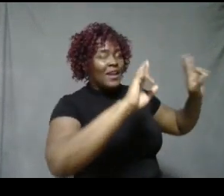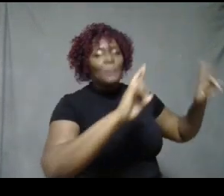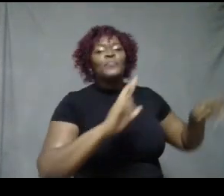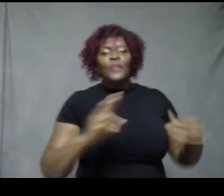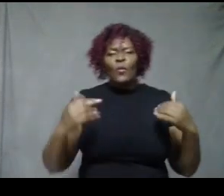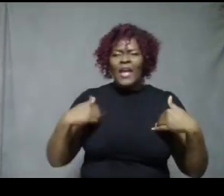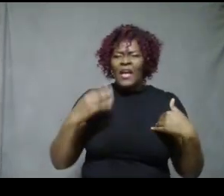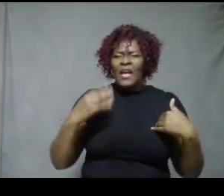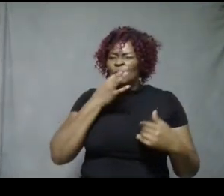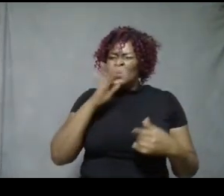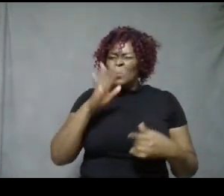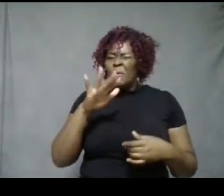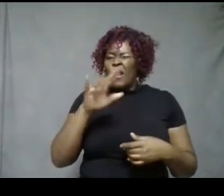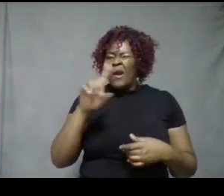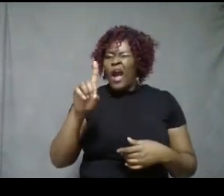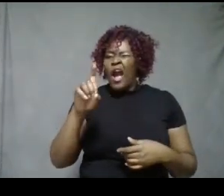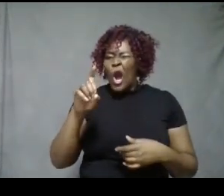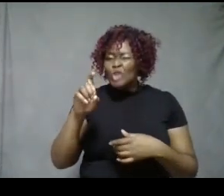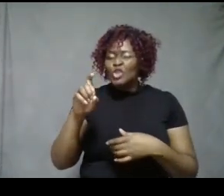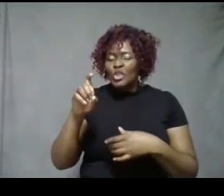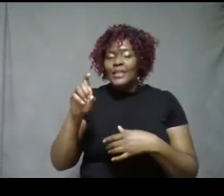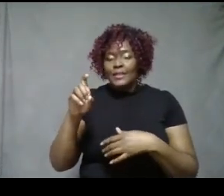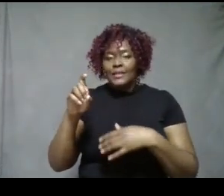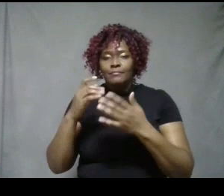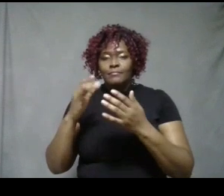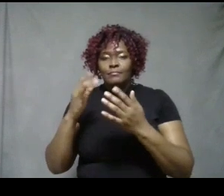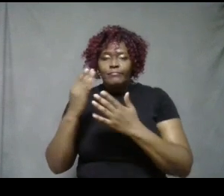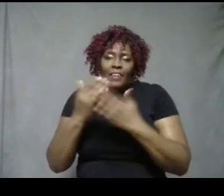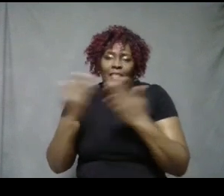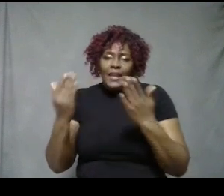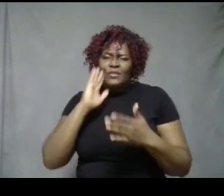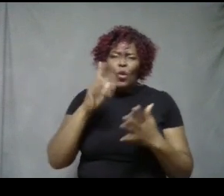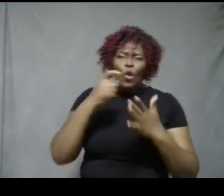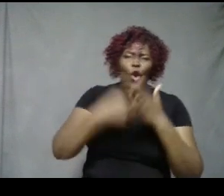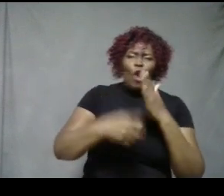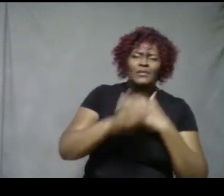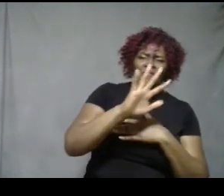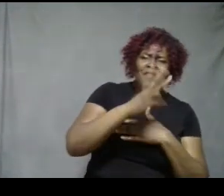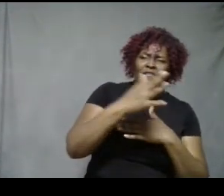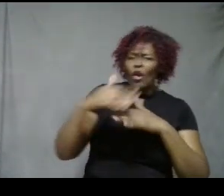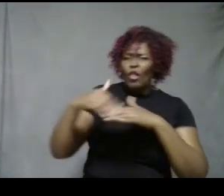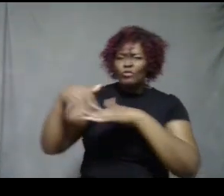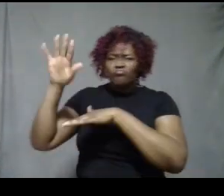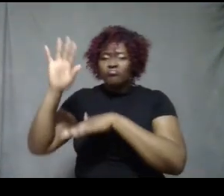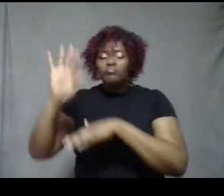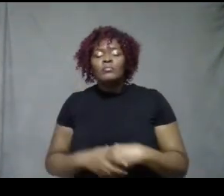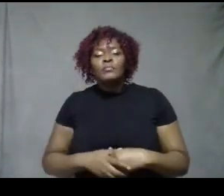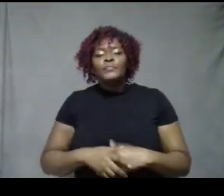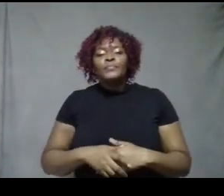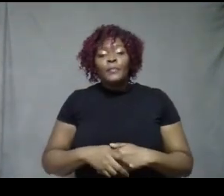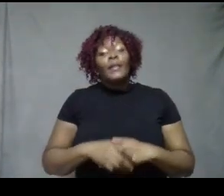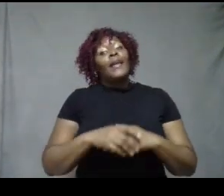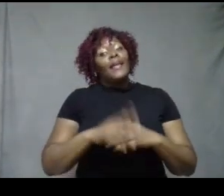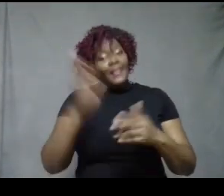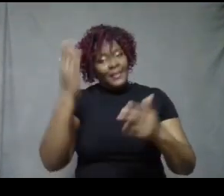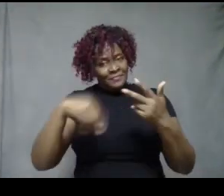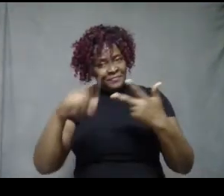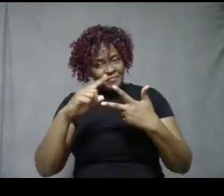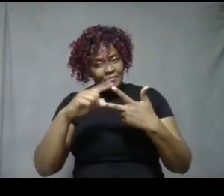all prices from like $1, $5 on up. Second thing I want to talk about is the affordable housing issue he just